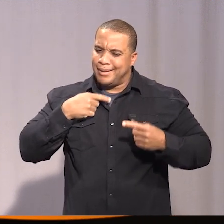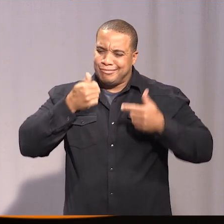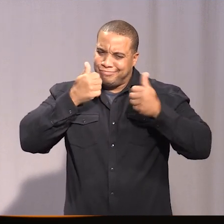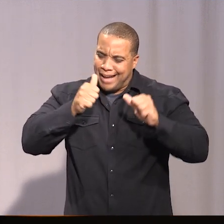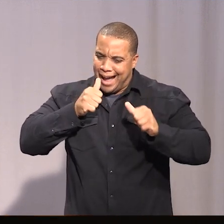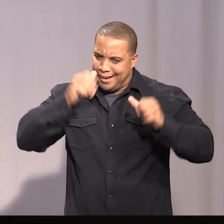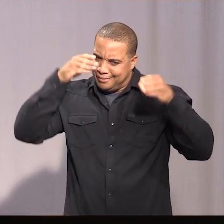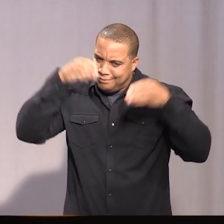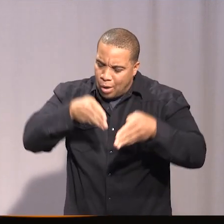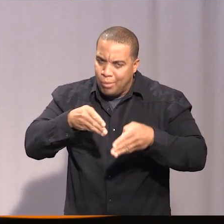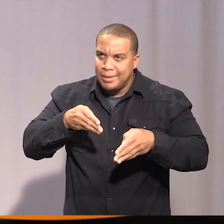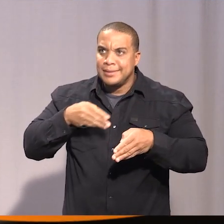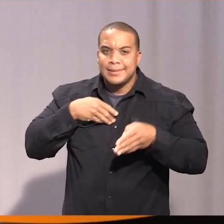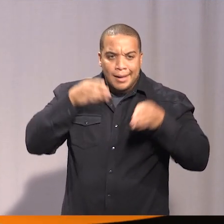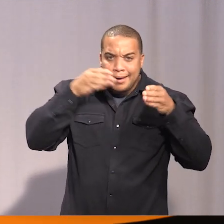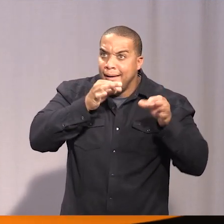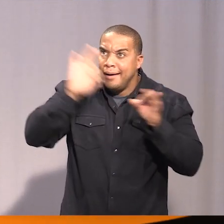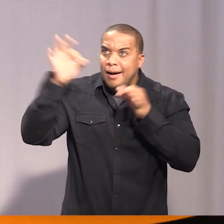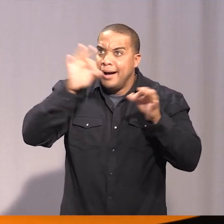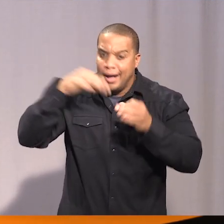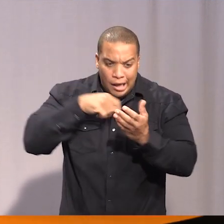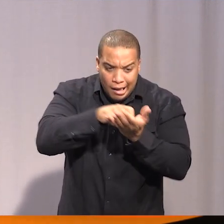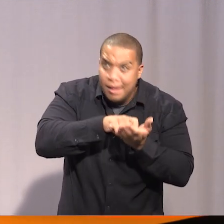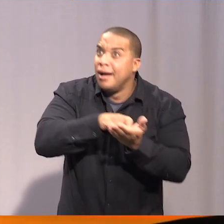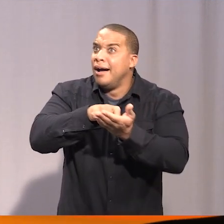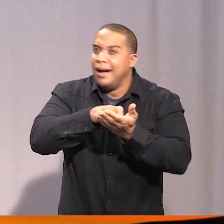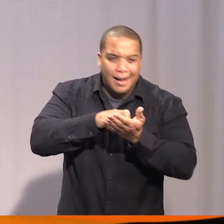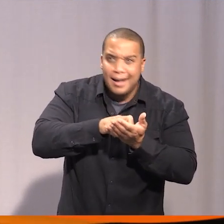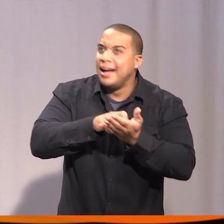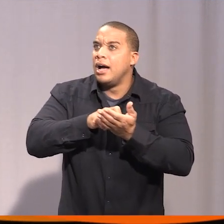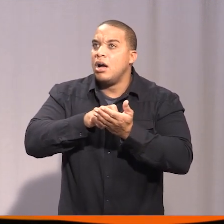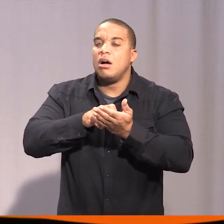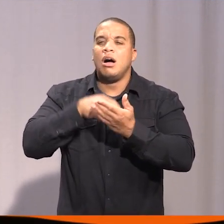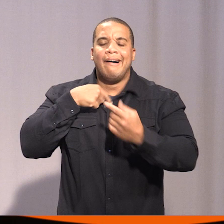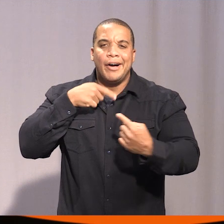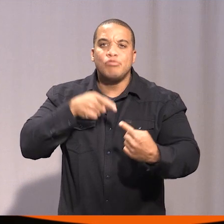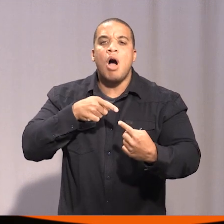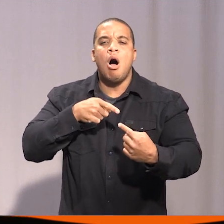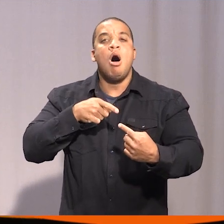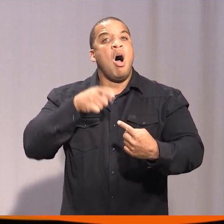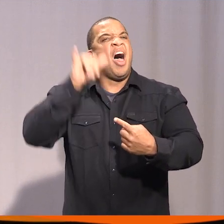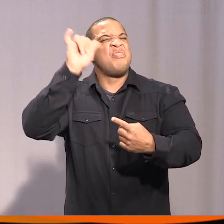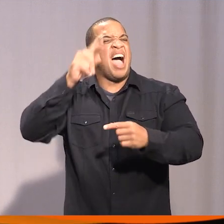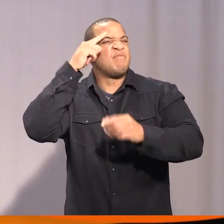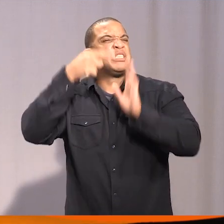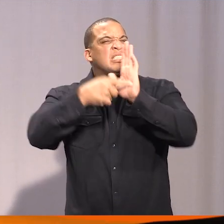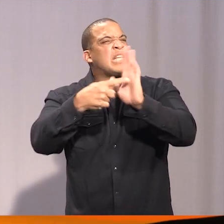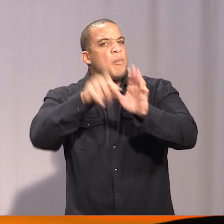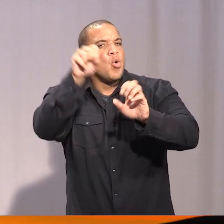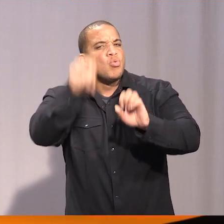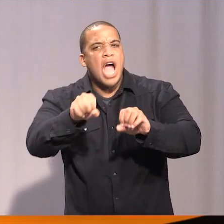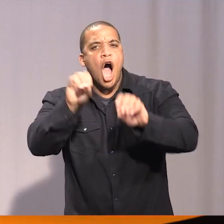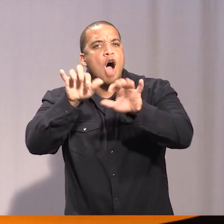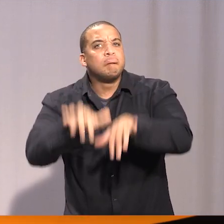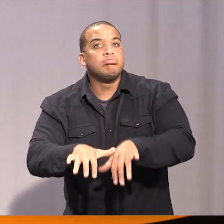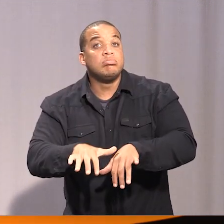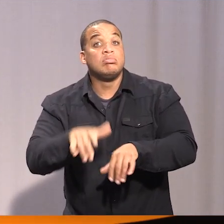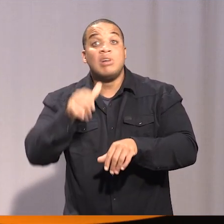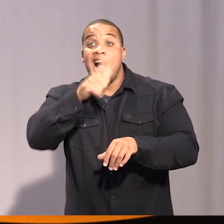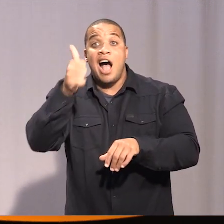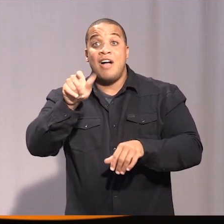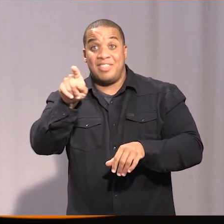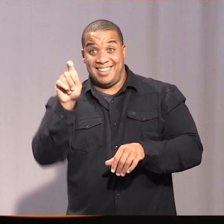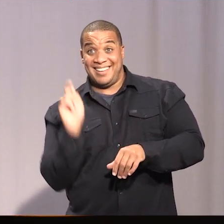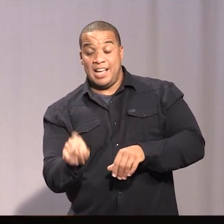taking notes while in class. If there's anything else, please add that, and then you will hit